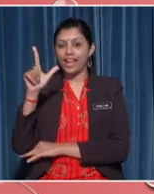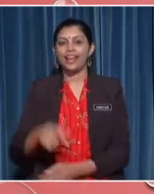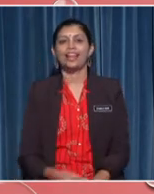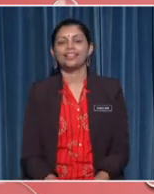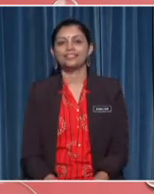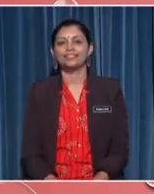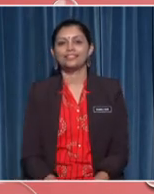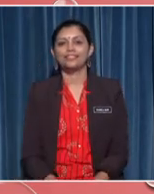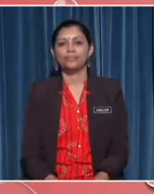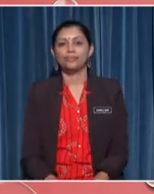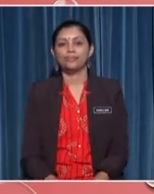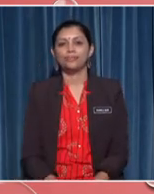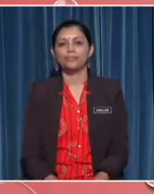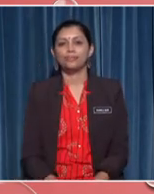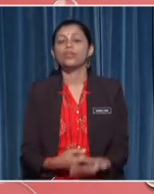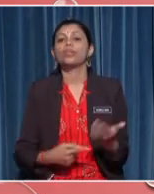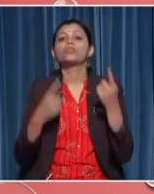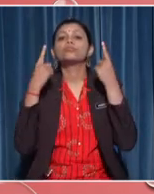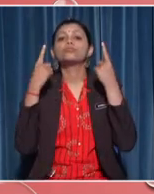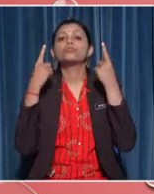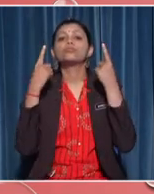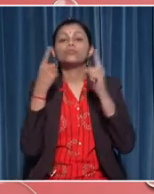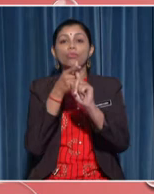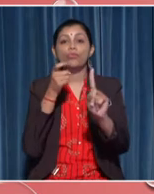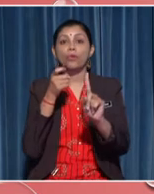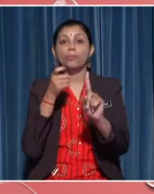Next, what about this currency?